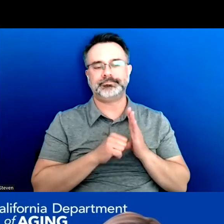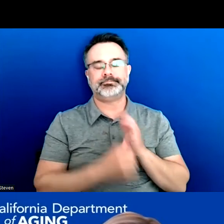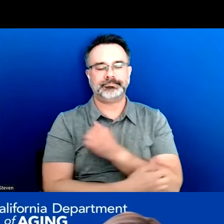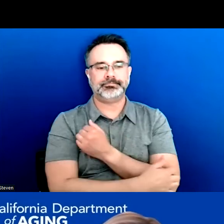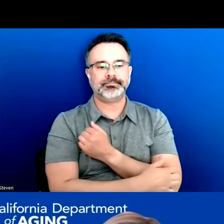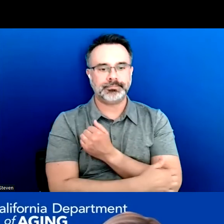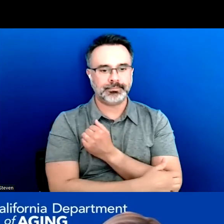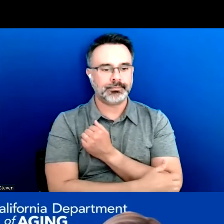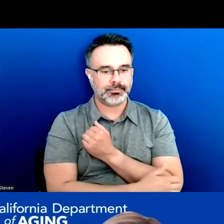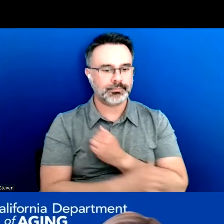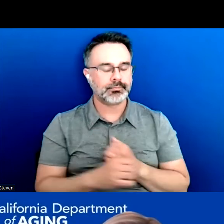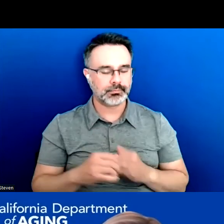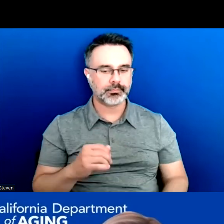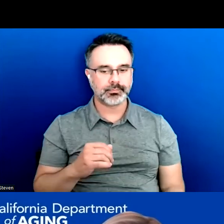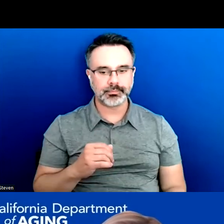be doing